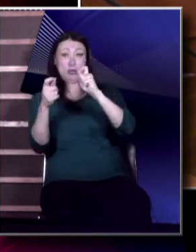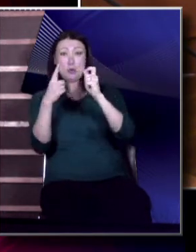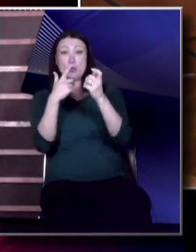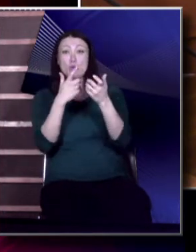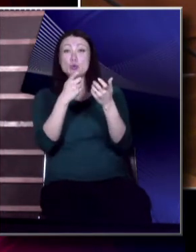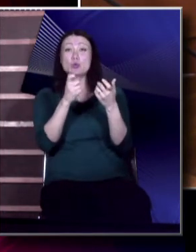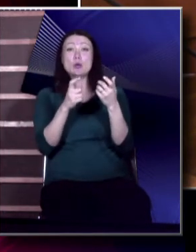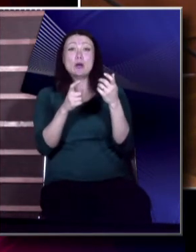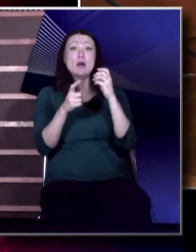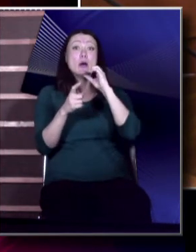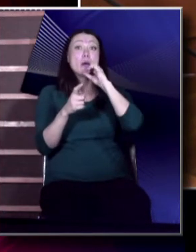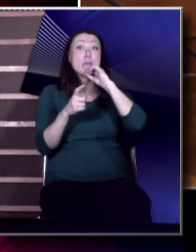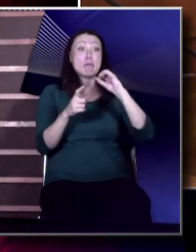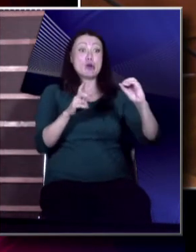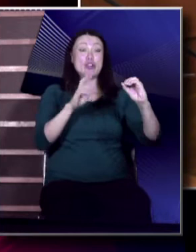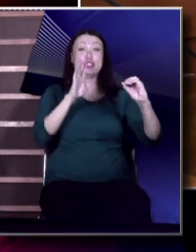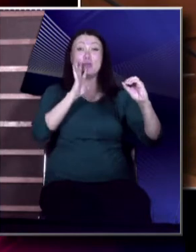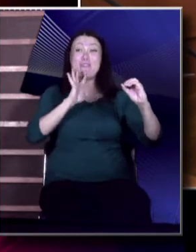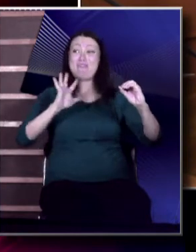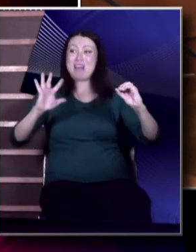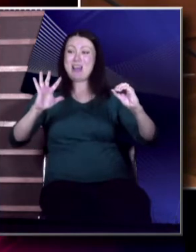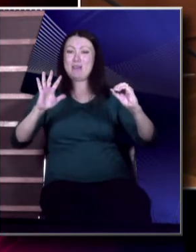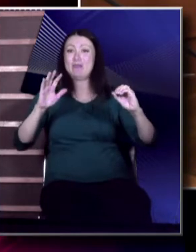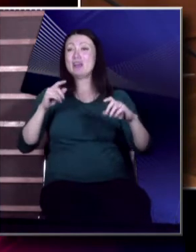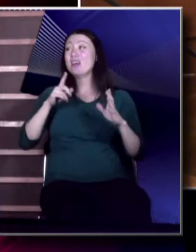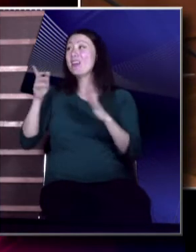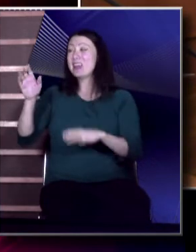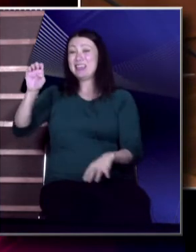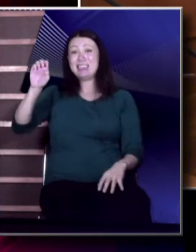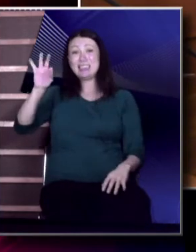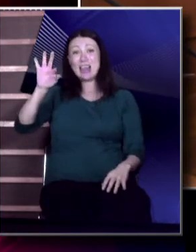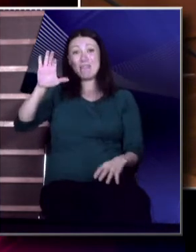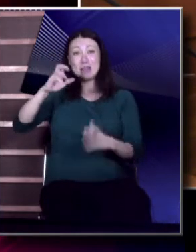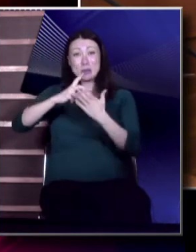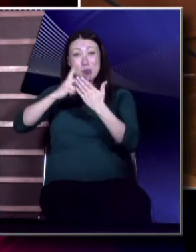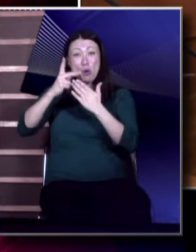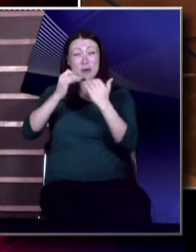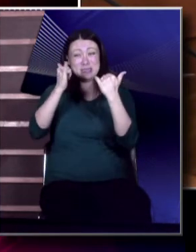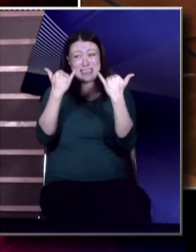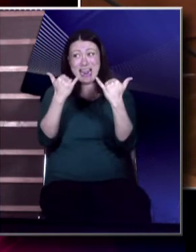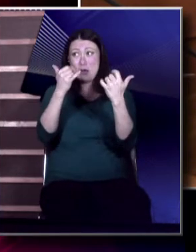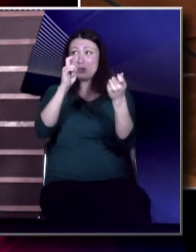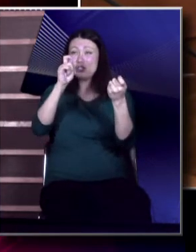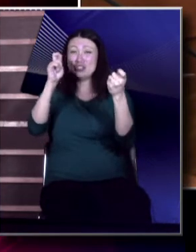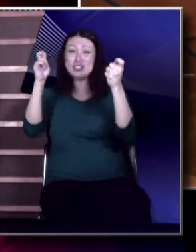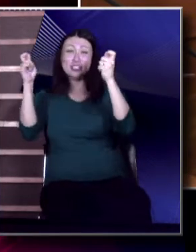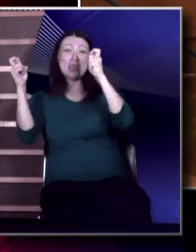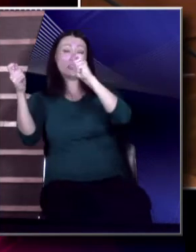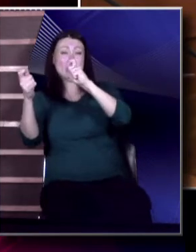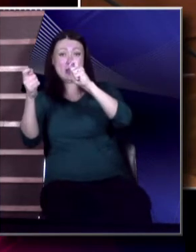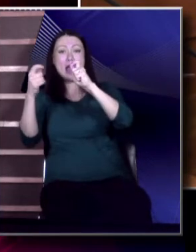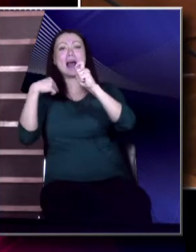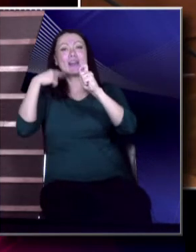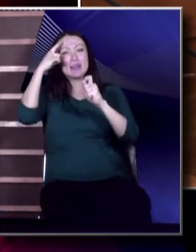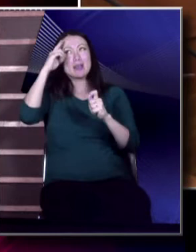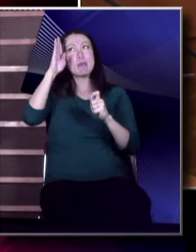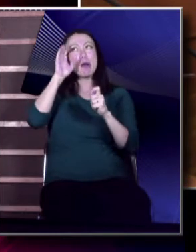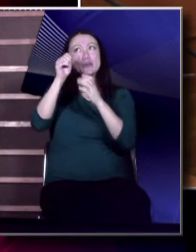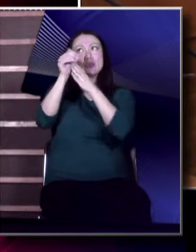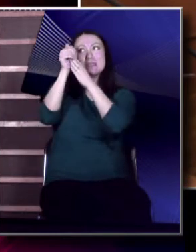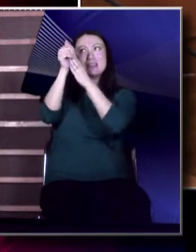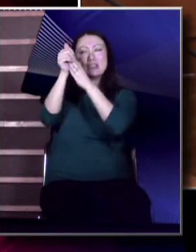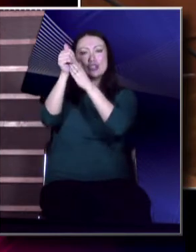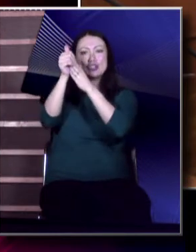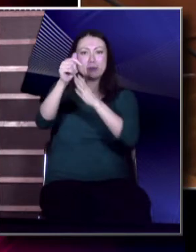5. It's a time of transition in the ECFE programs. I think her leadership is needed to continue